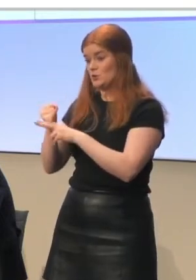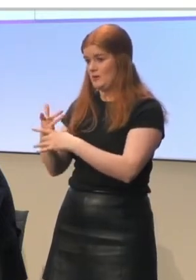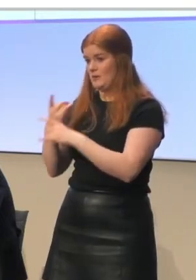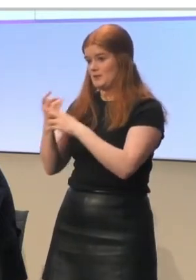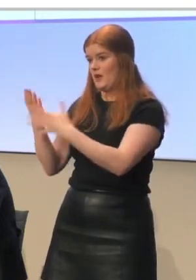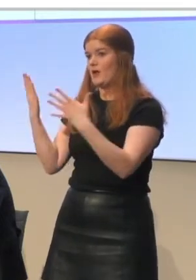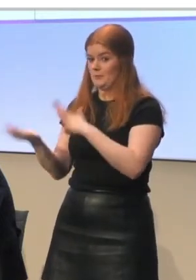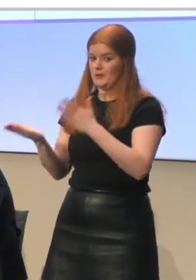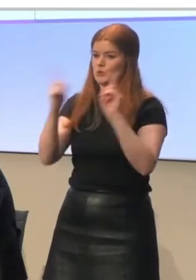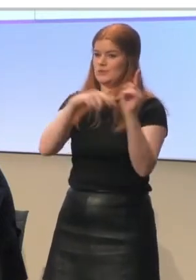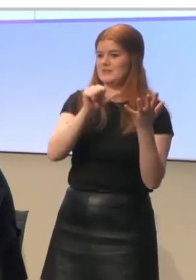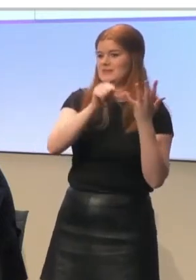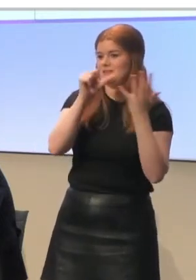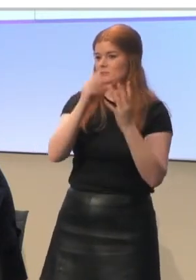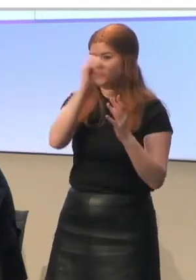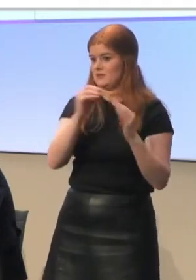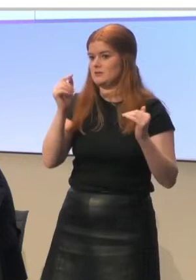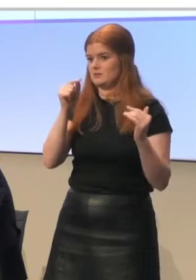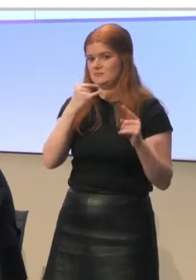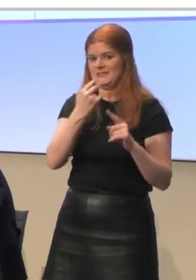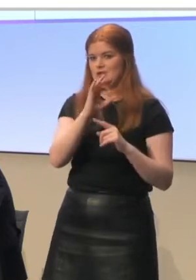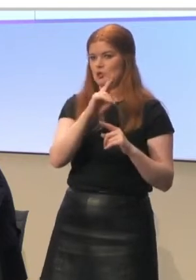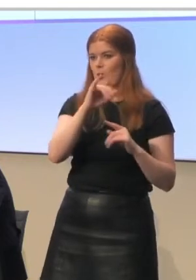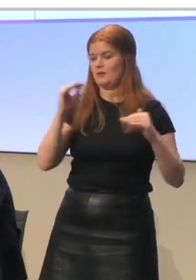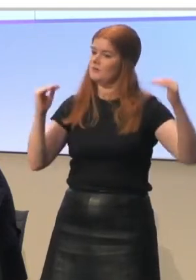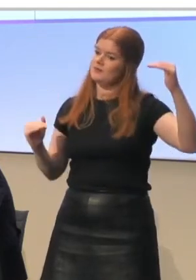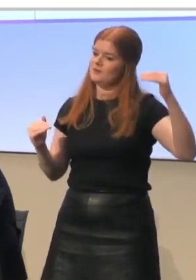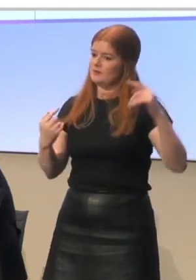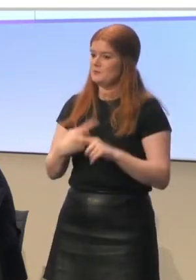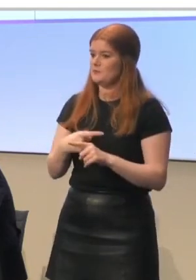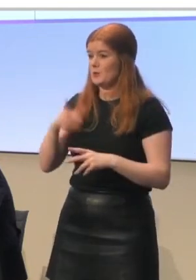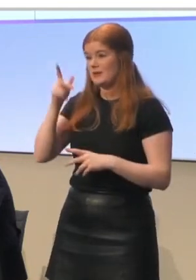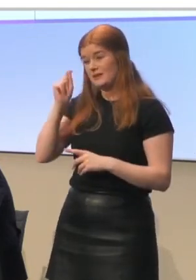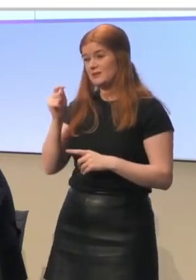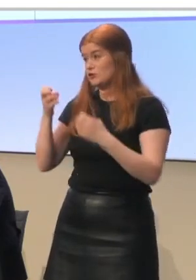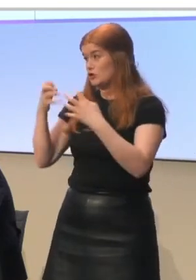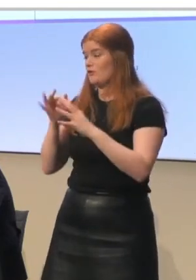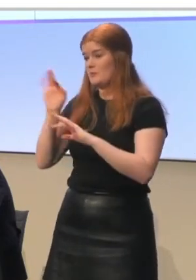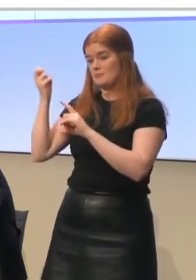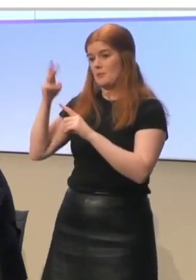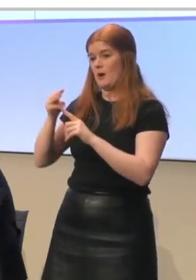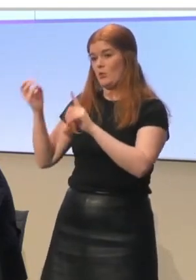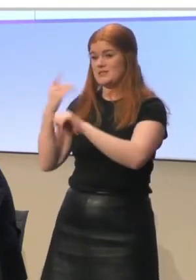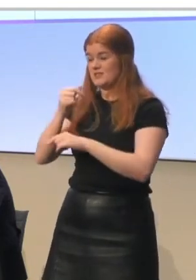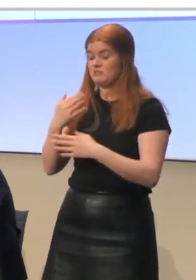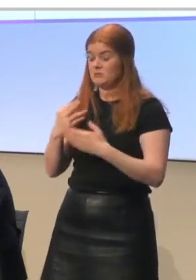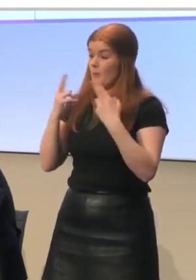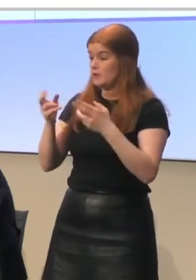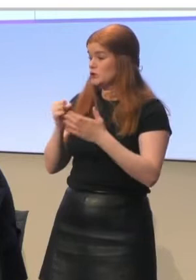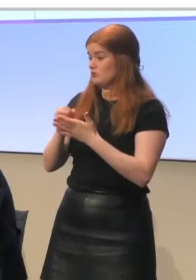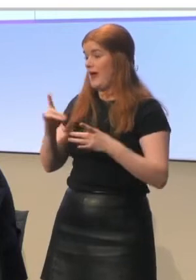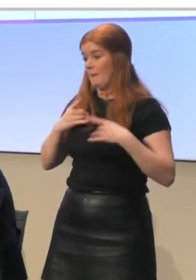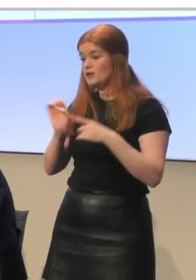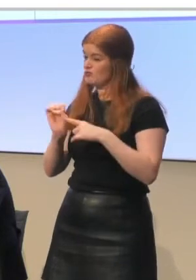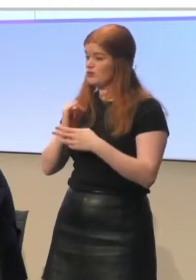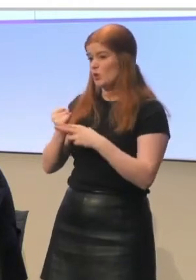lot, compared to 66% in GUI. So I think the finding of this slide is that generally students are quite happy with school,